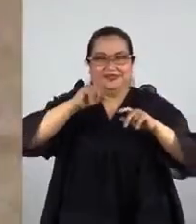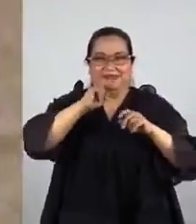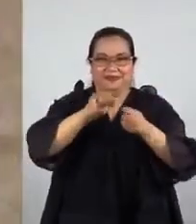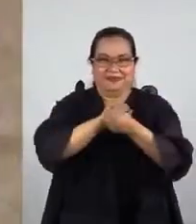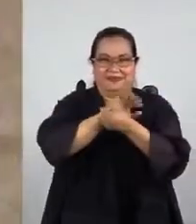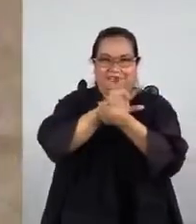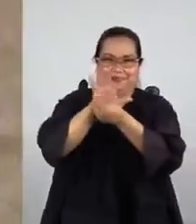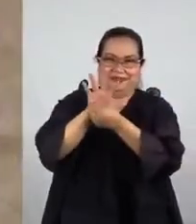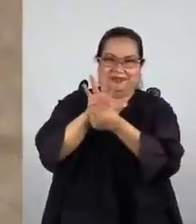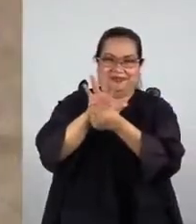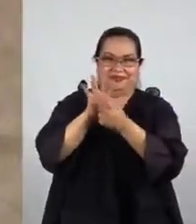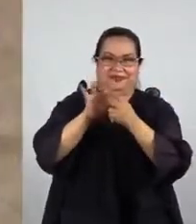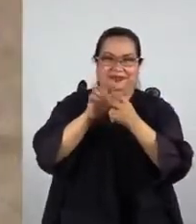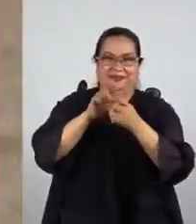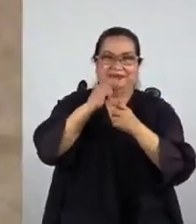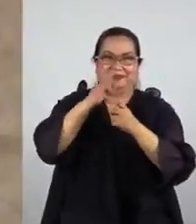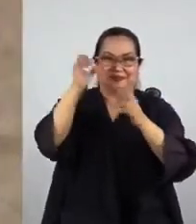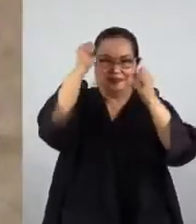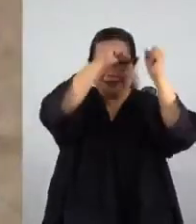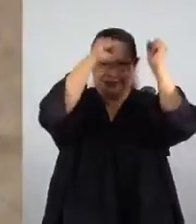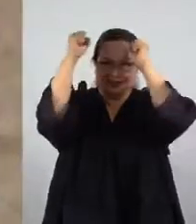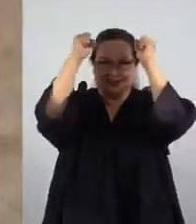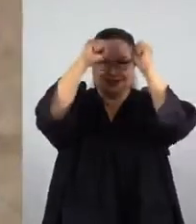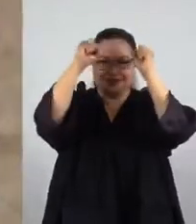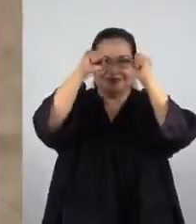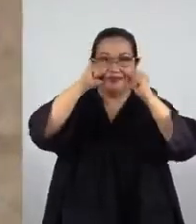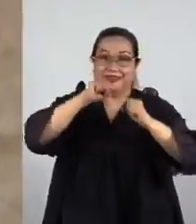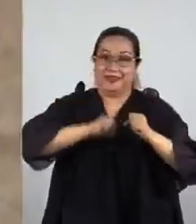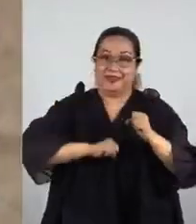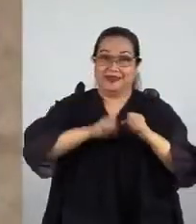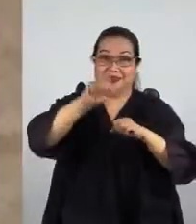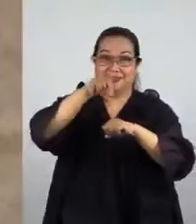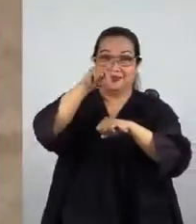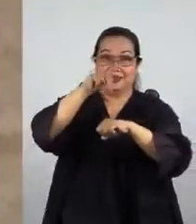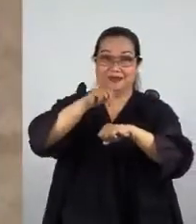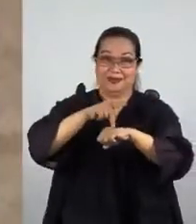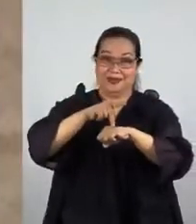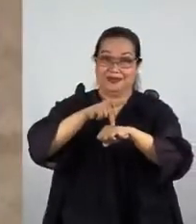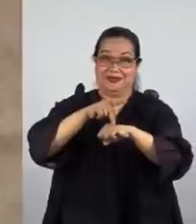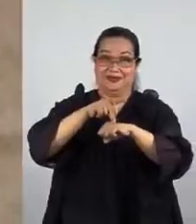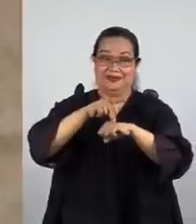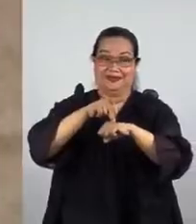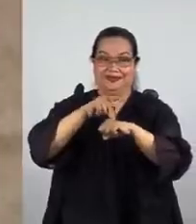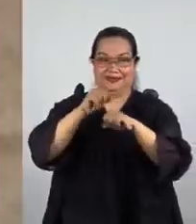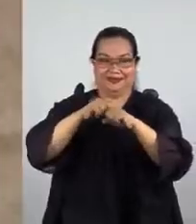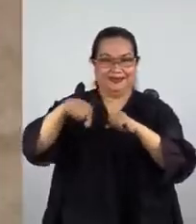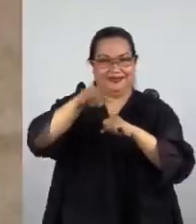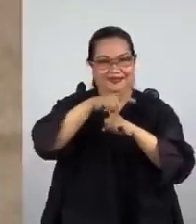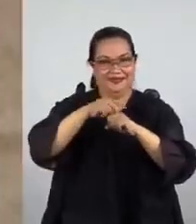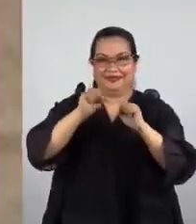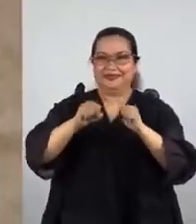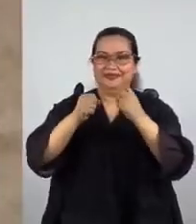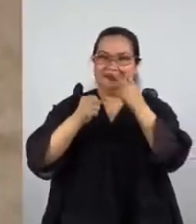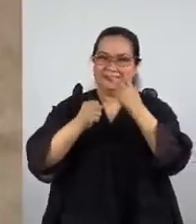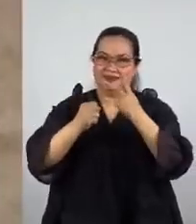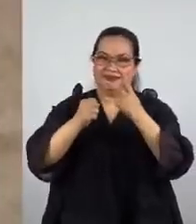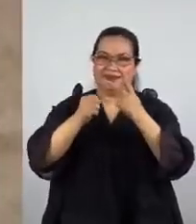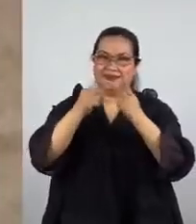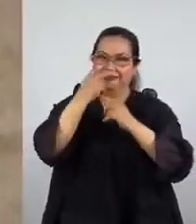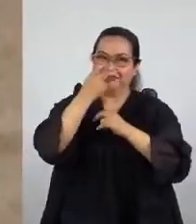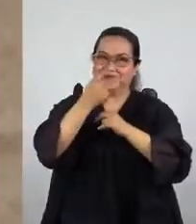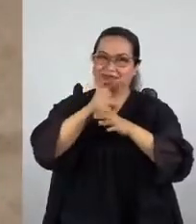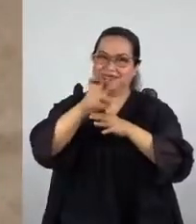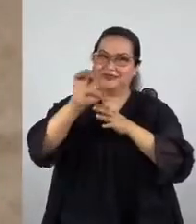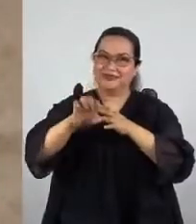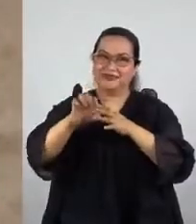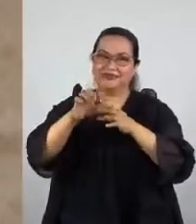the superstorm, hit southern Philippines. And we still can't see the end of this pandemic,